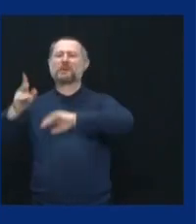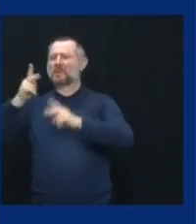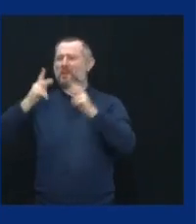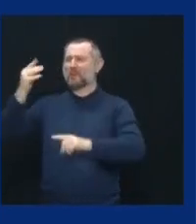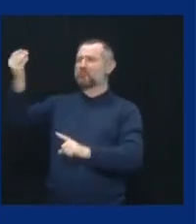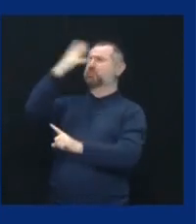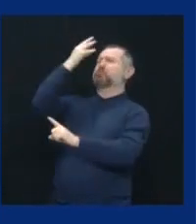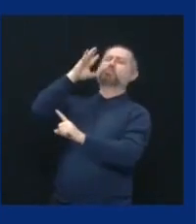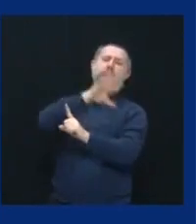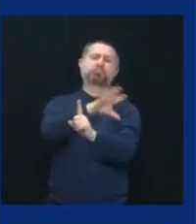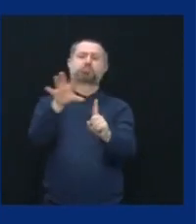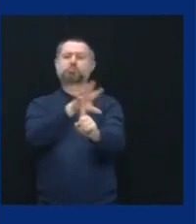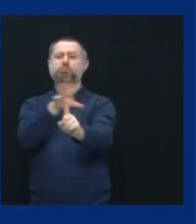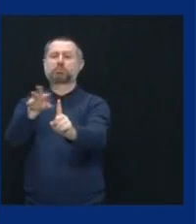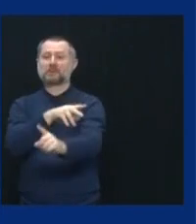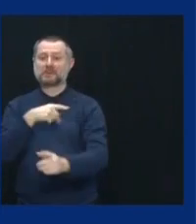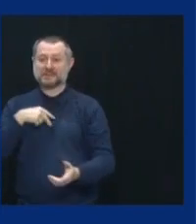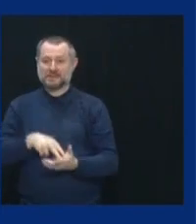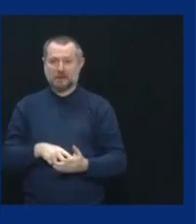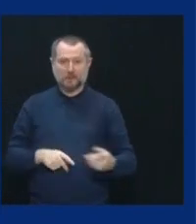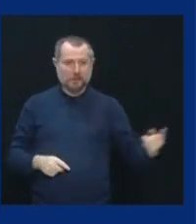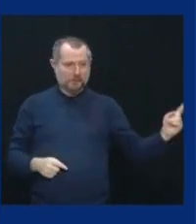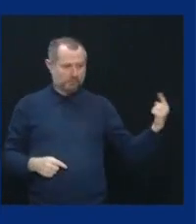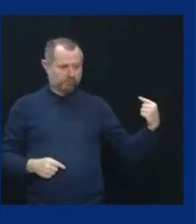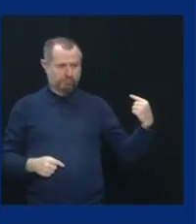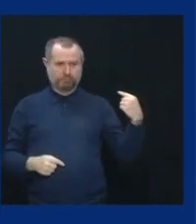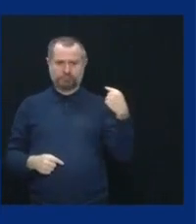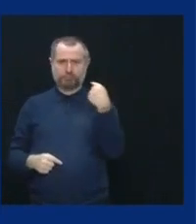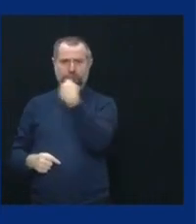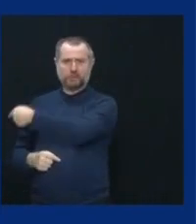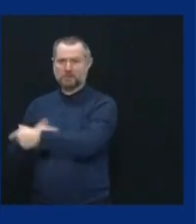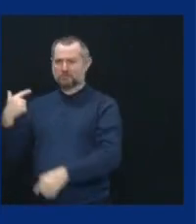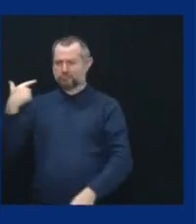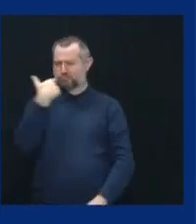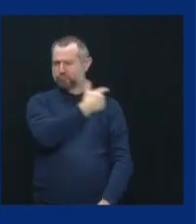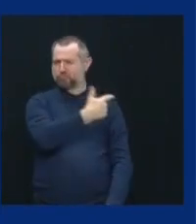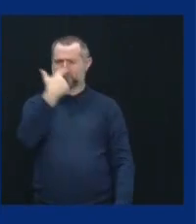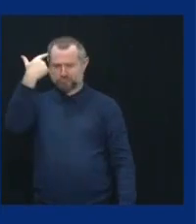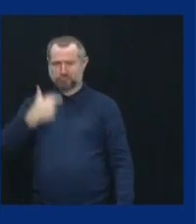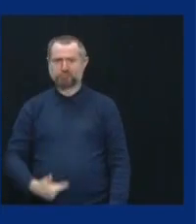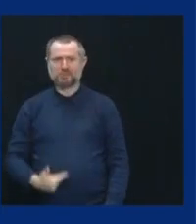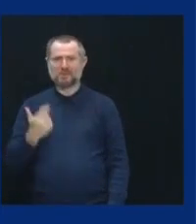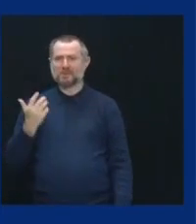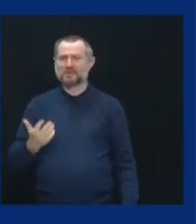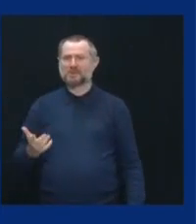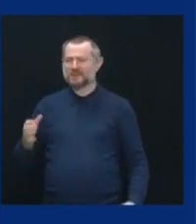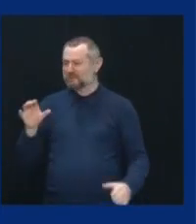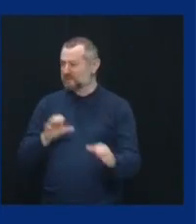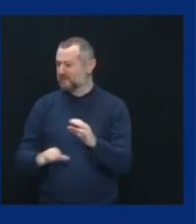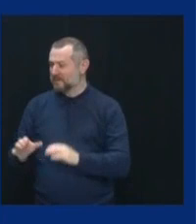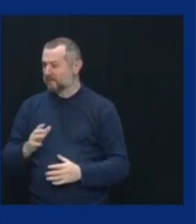stand in a station and have you spray me with a viral side